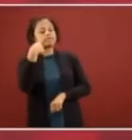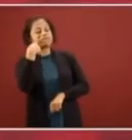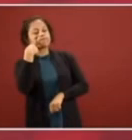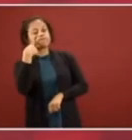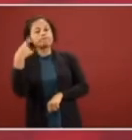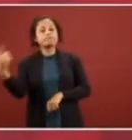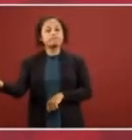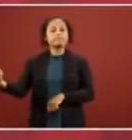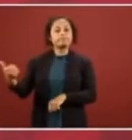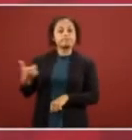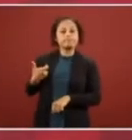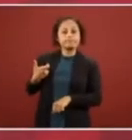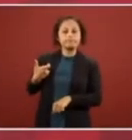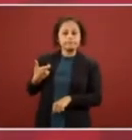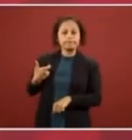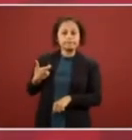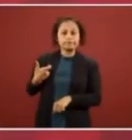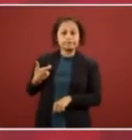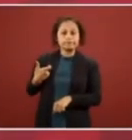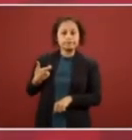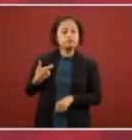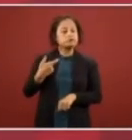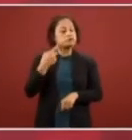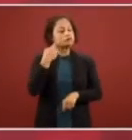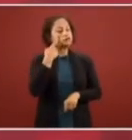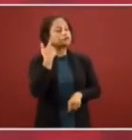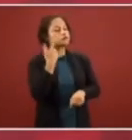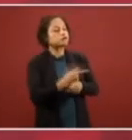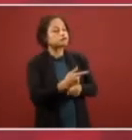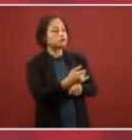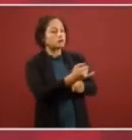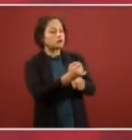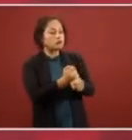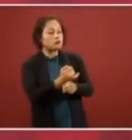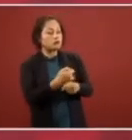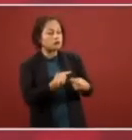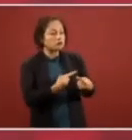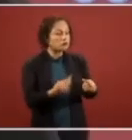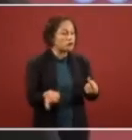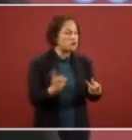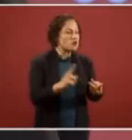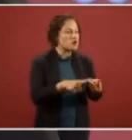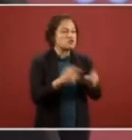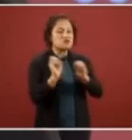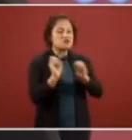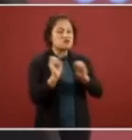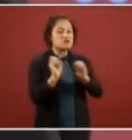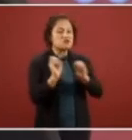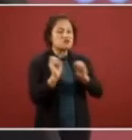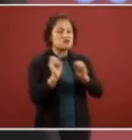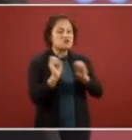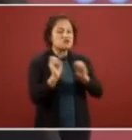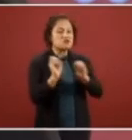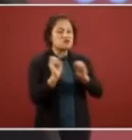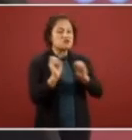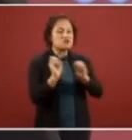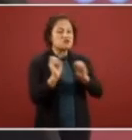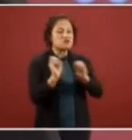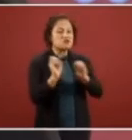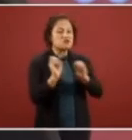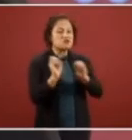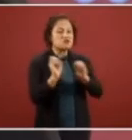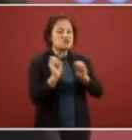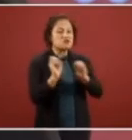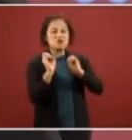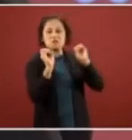Administrando. Administering. La pobreza. The poverty. El abandono, la marginación de la gente. The abandonment and margination